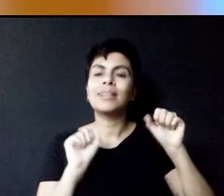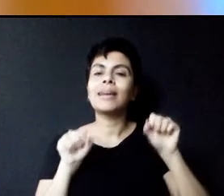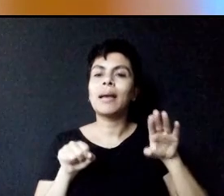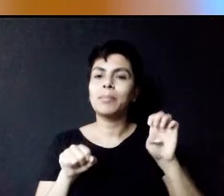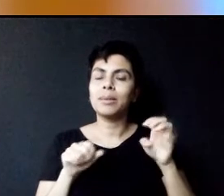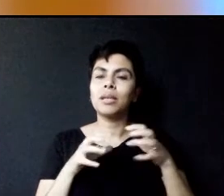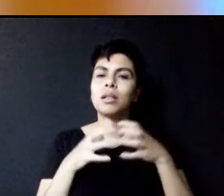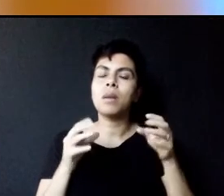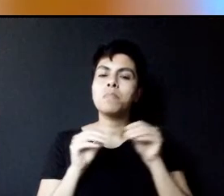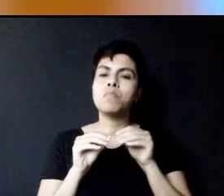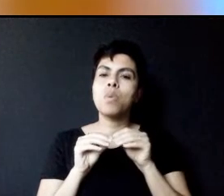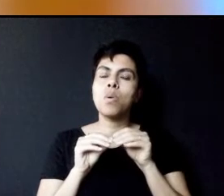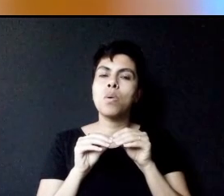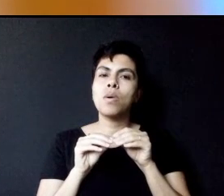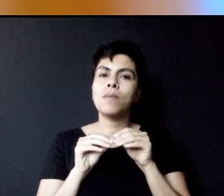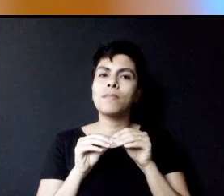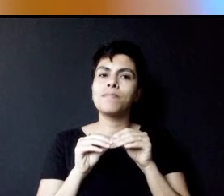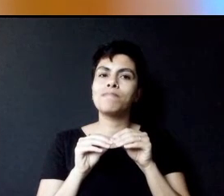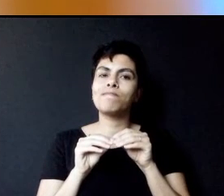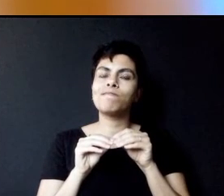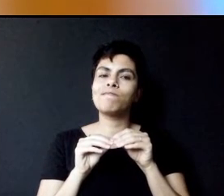there tends to be a lot more